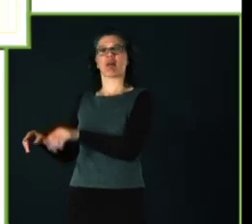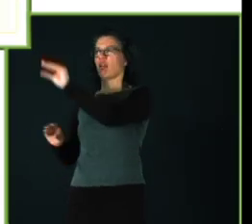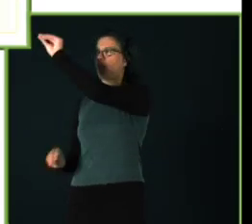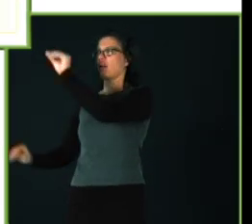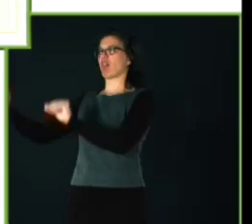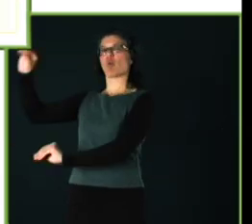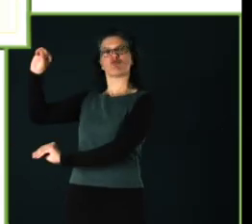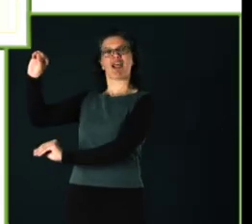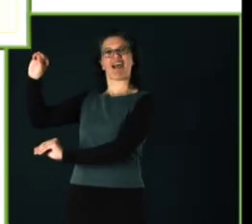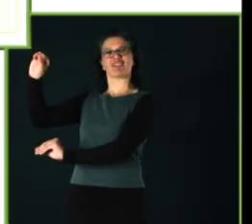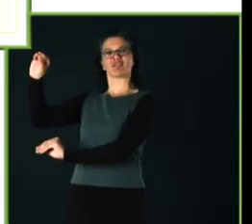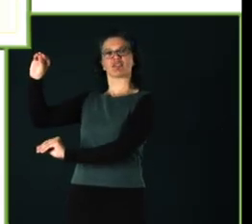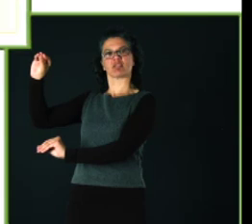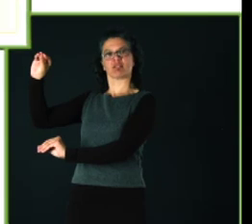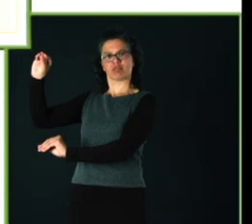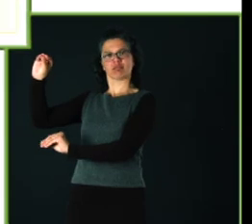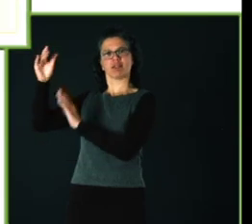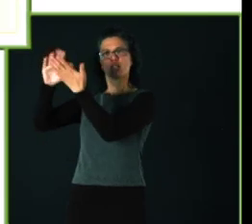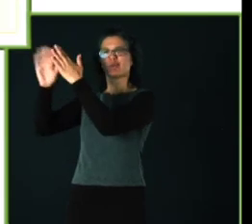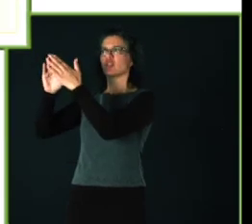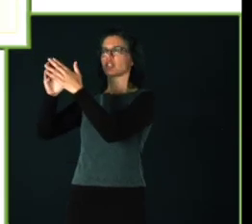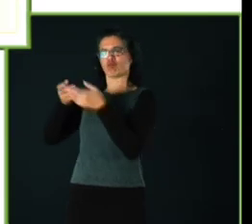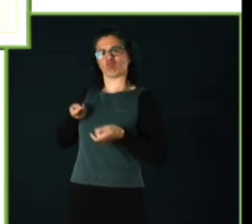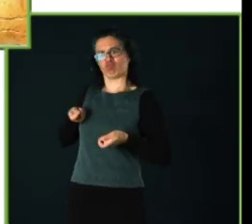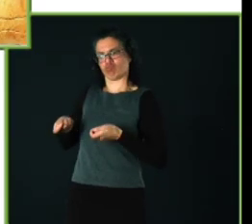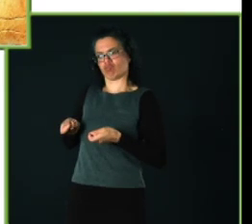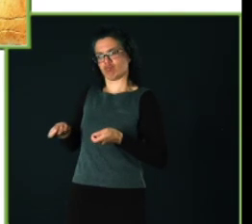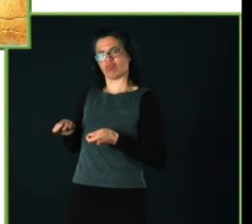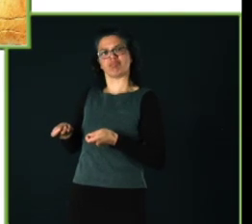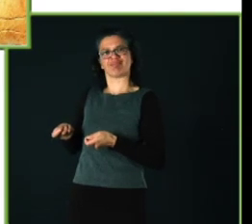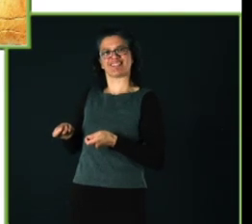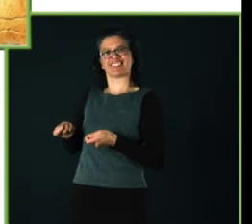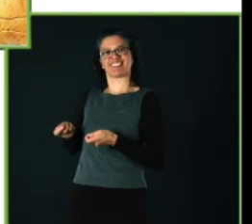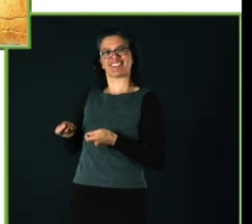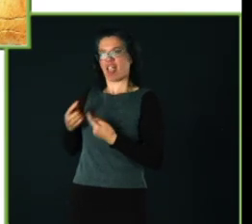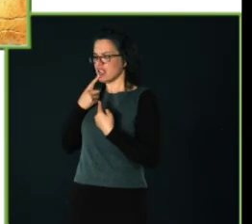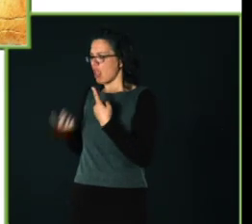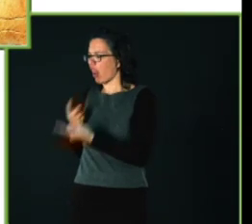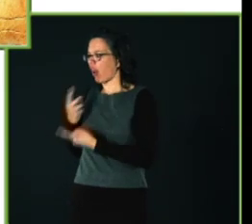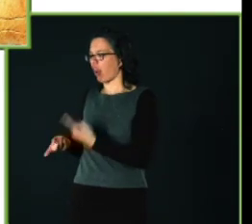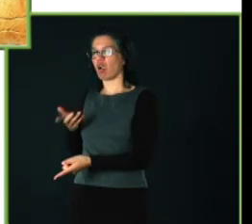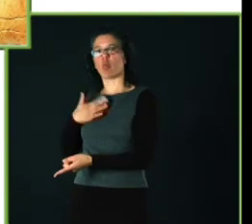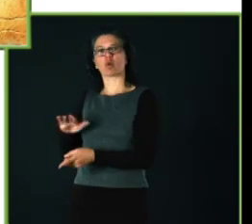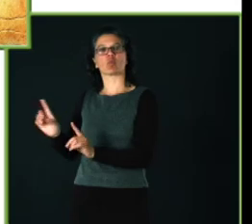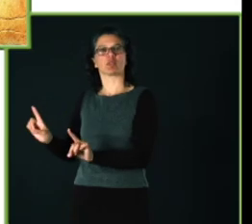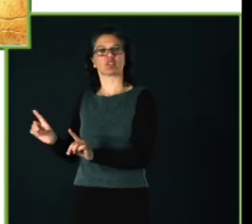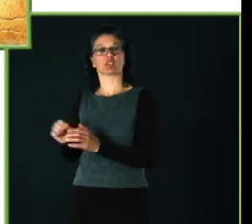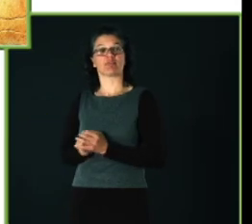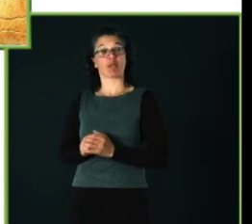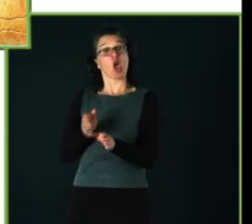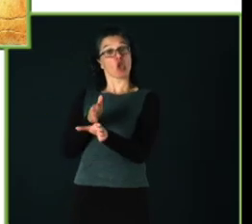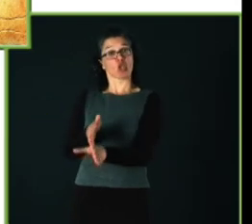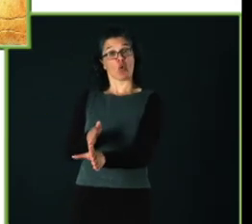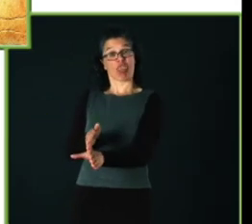We want to be part of the conversation, not as an end result. And youth comes up all the time. Socrates